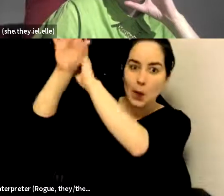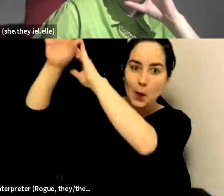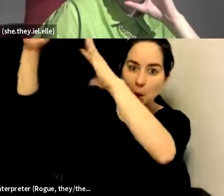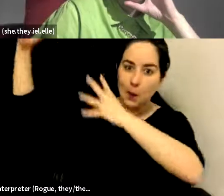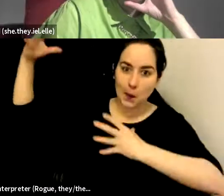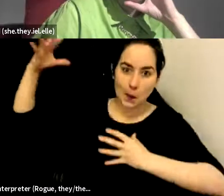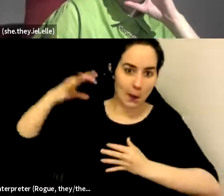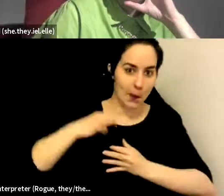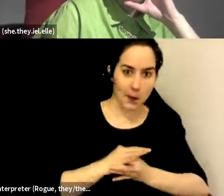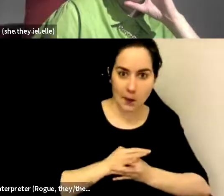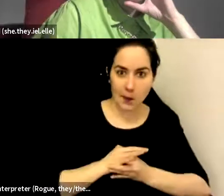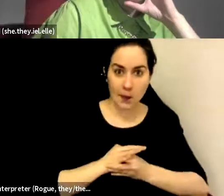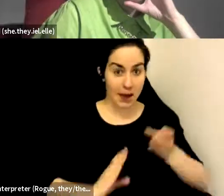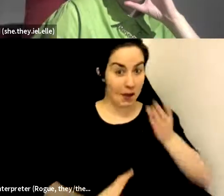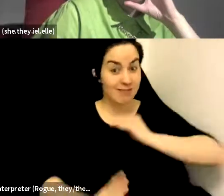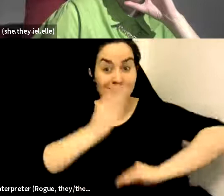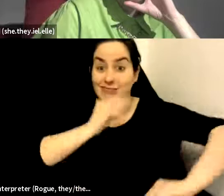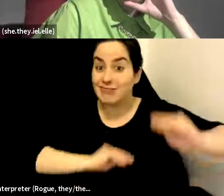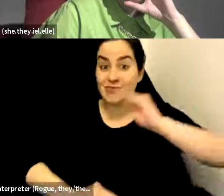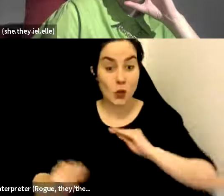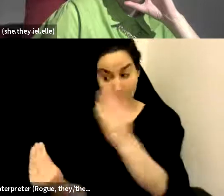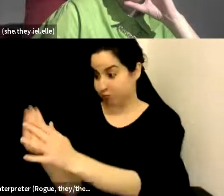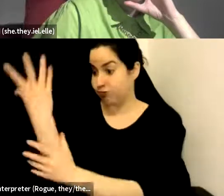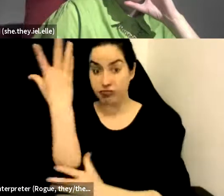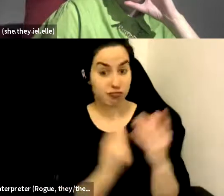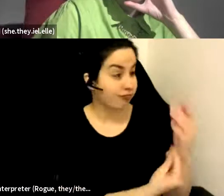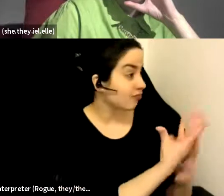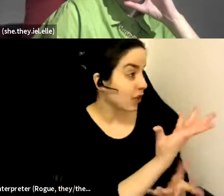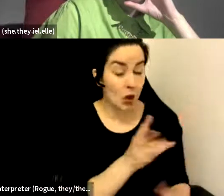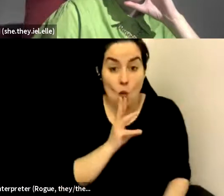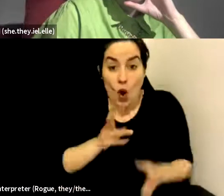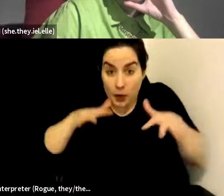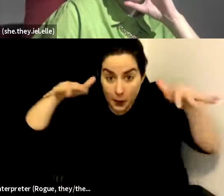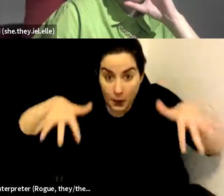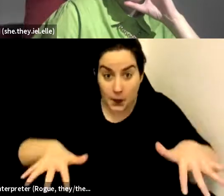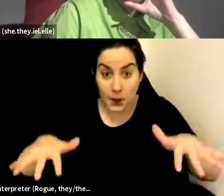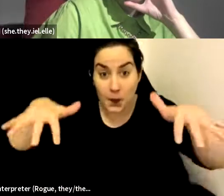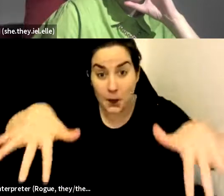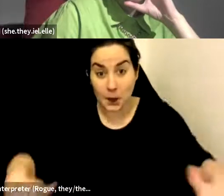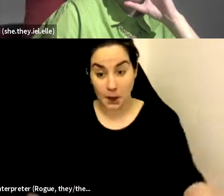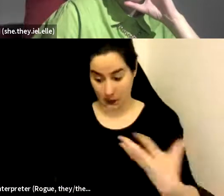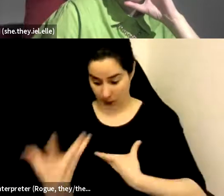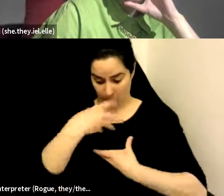have eaten the food that has fed us. We are drinking the water that makes up most of our body mass. We